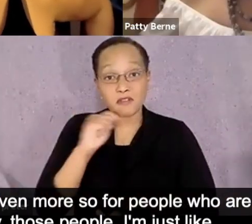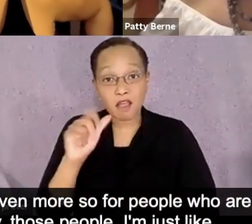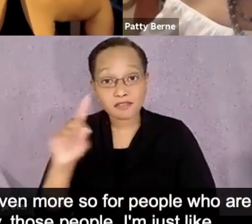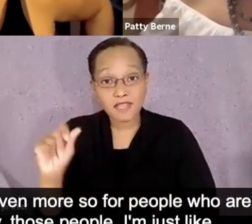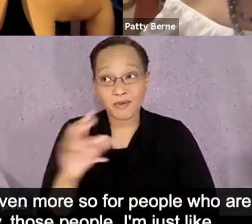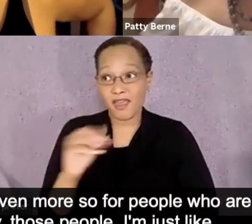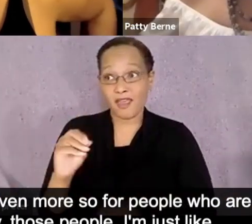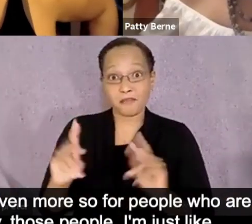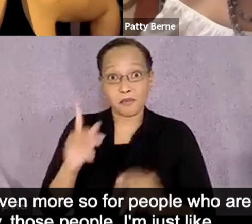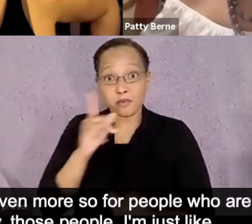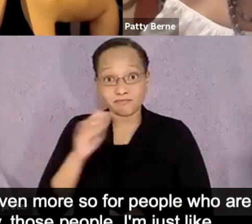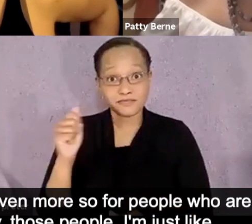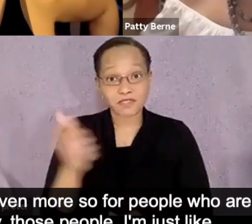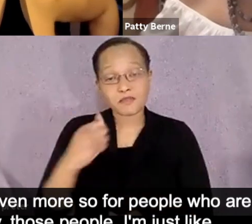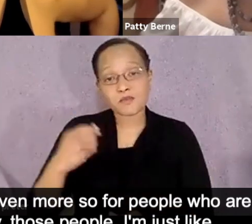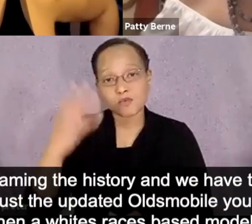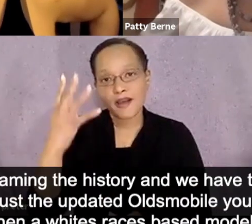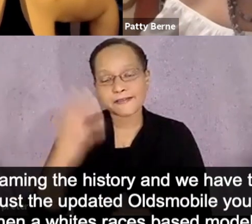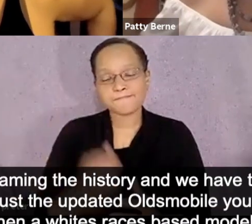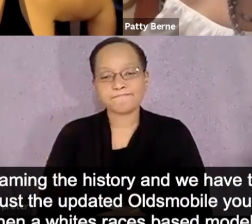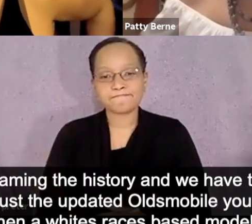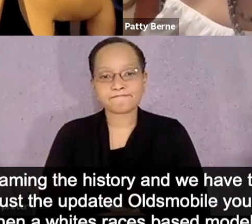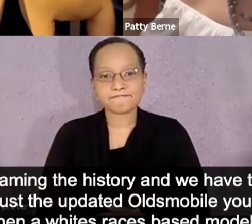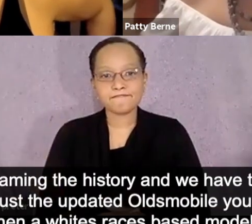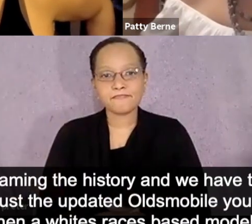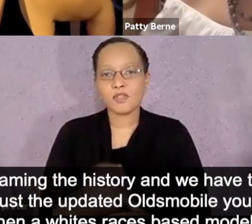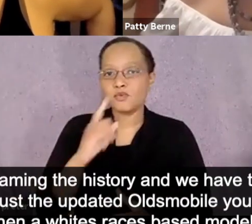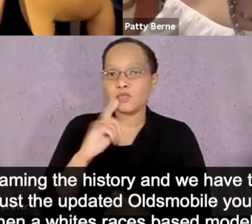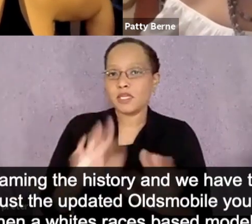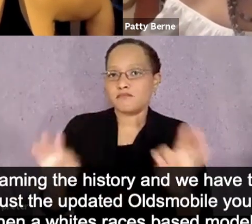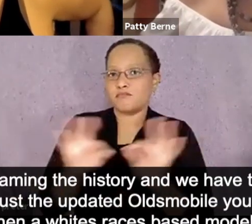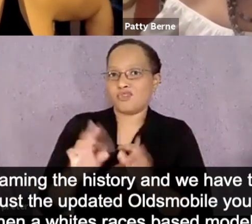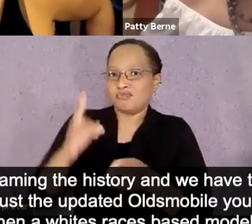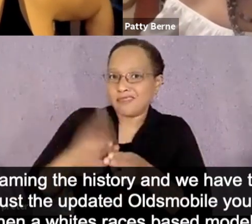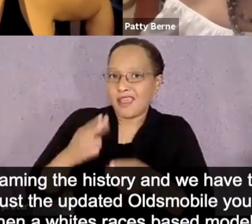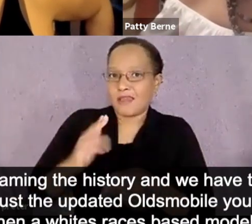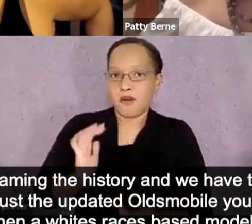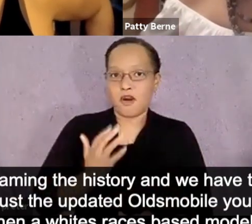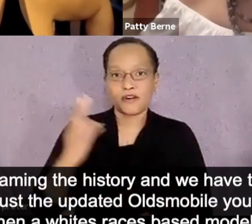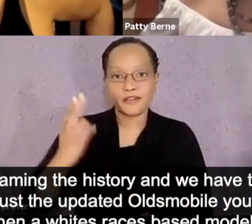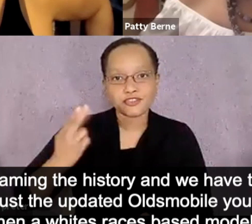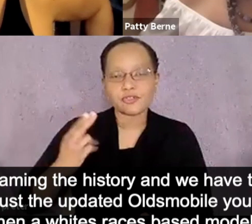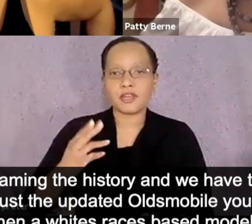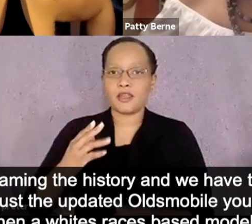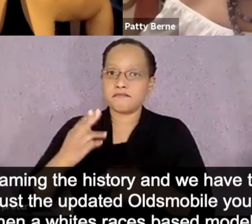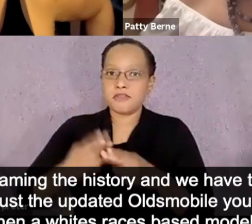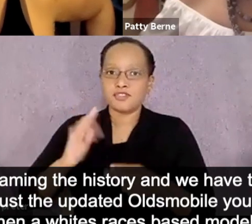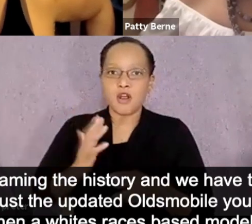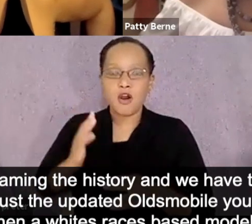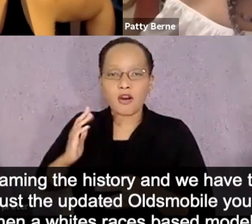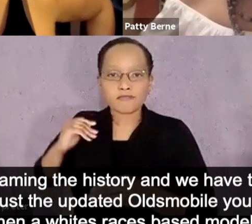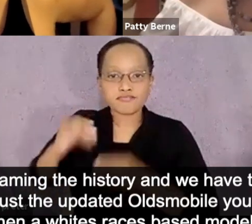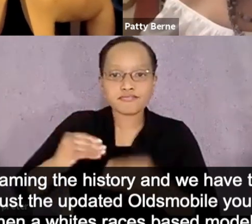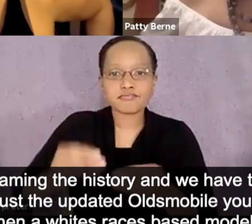like, ugh. But we have to keep naming the history, and we have to keep naming the lineage, and we have to keep saying this is what it